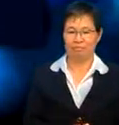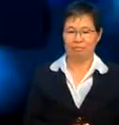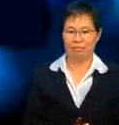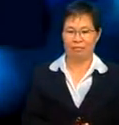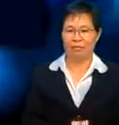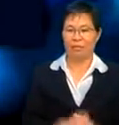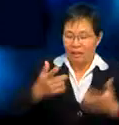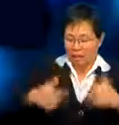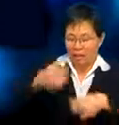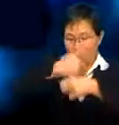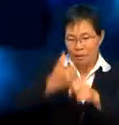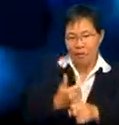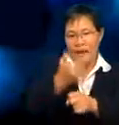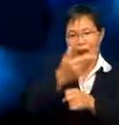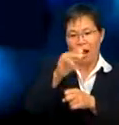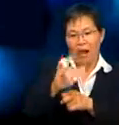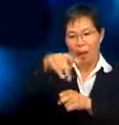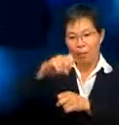Let's make a hypothesis.